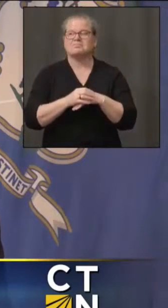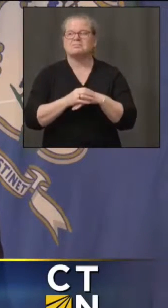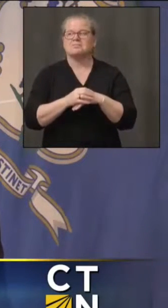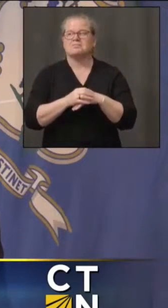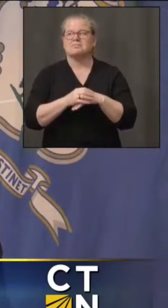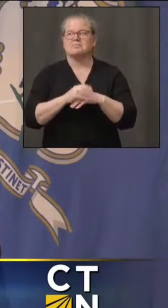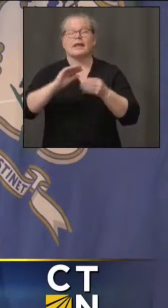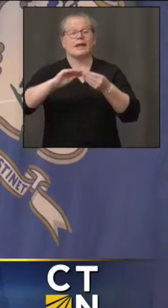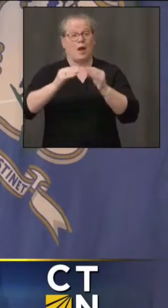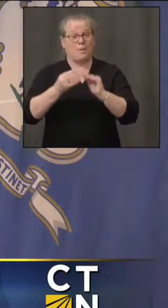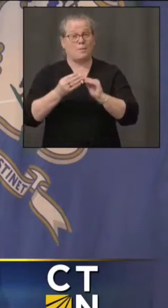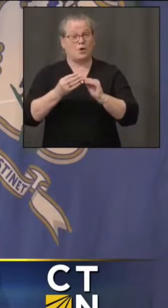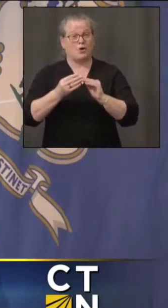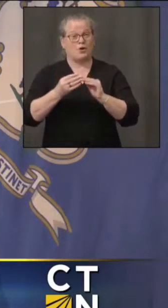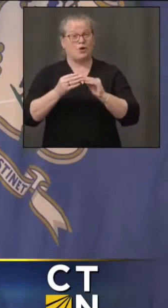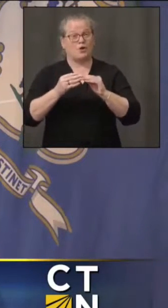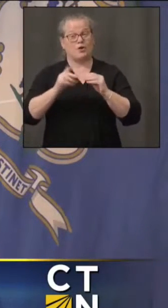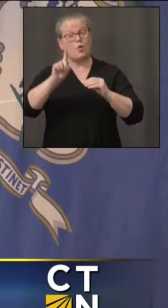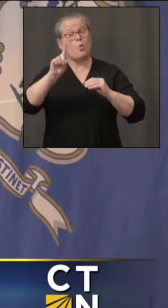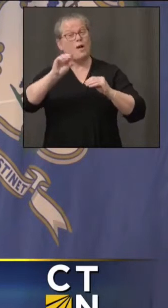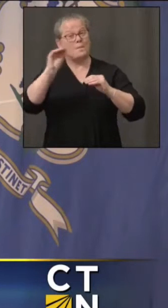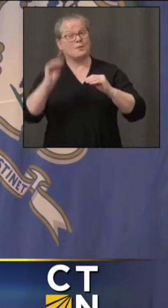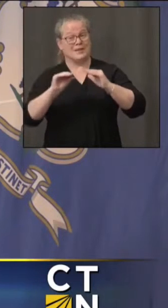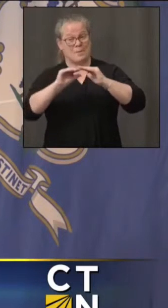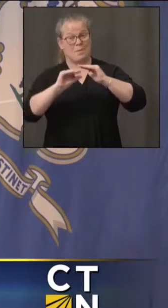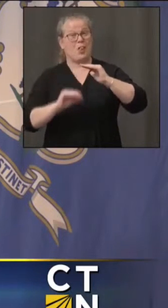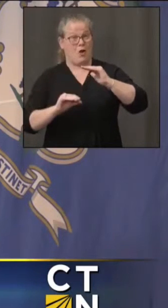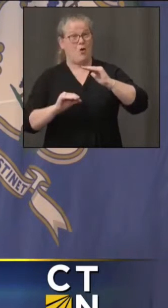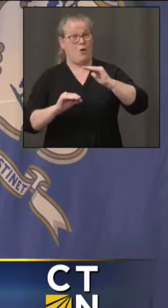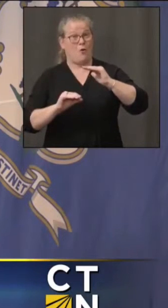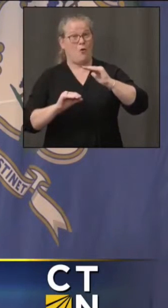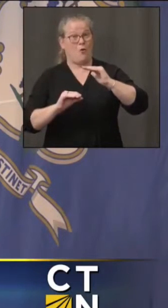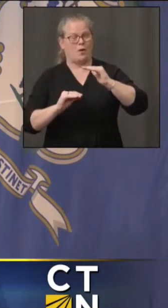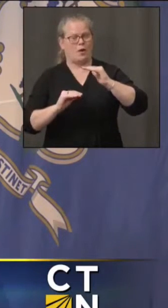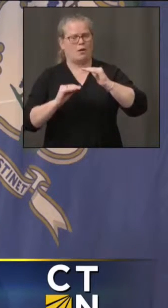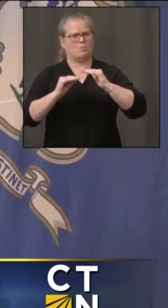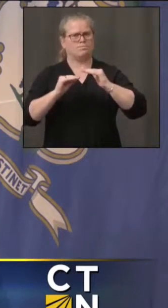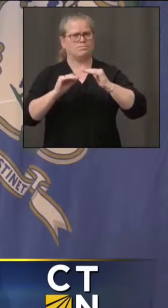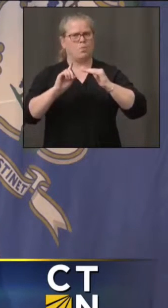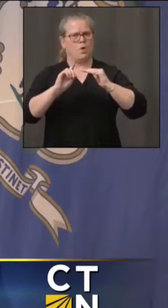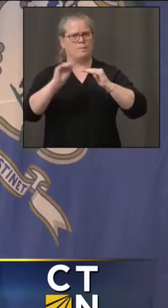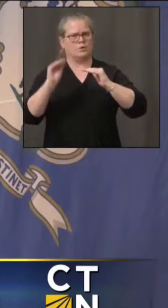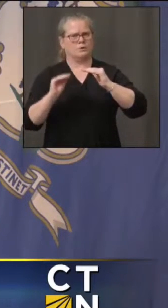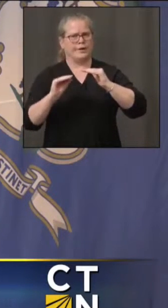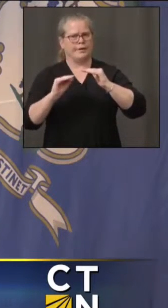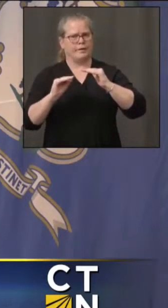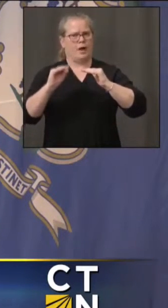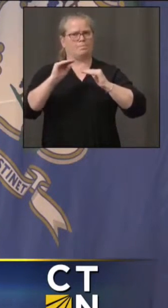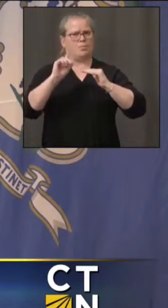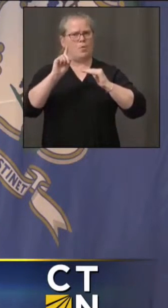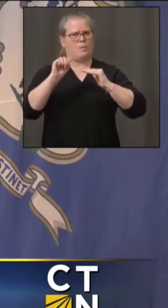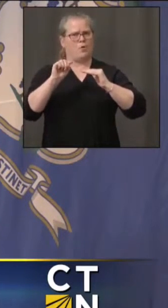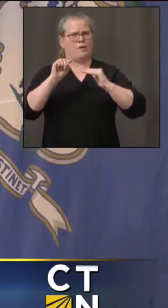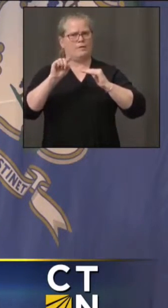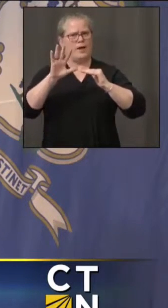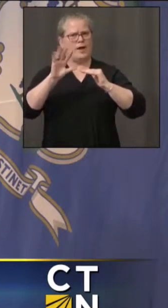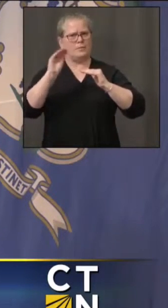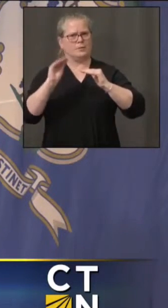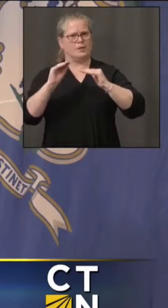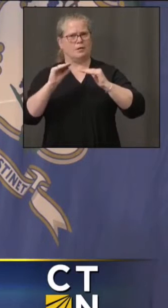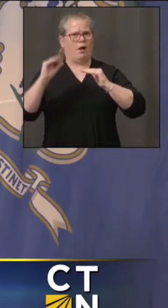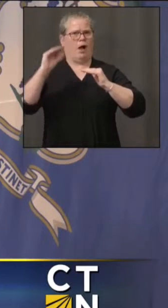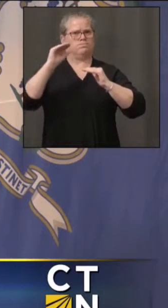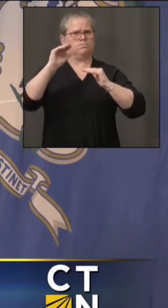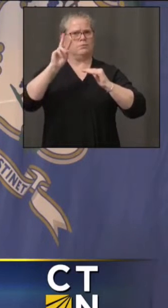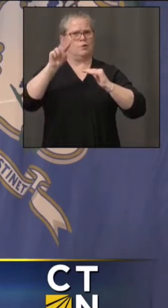less than 1% to 1.5%, now 2.4.